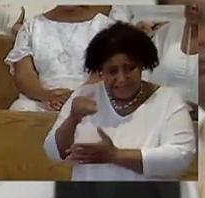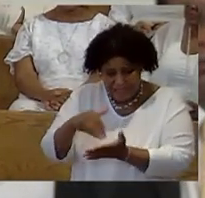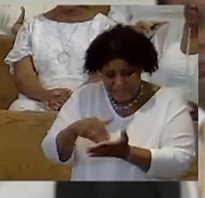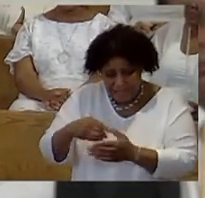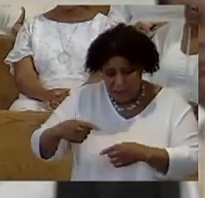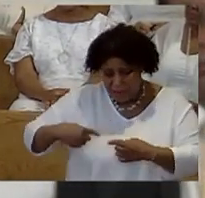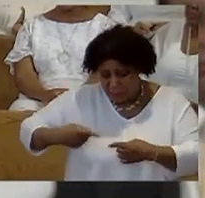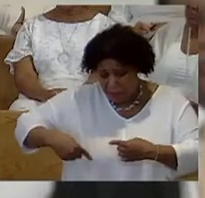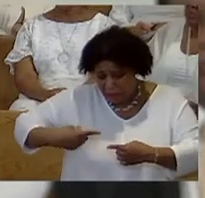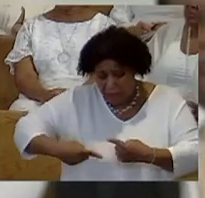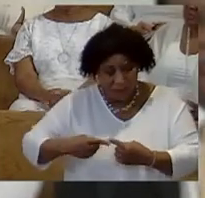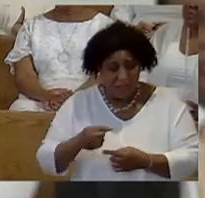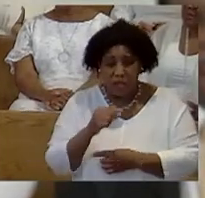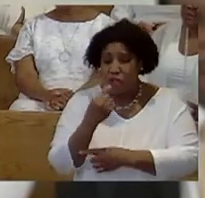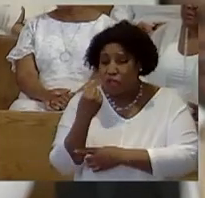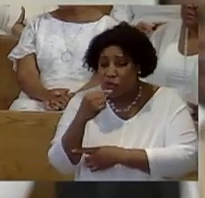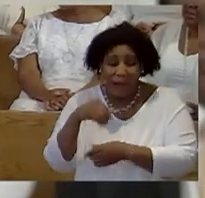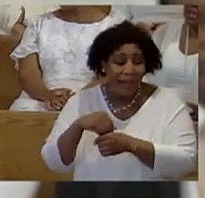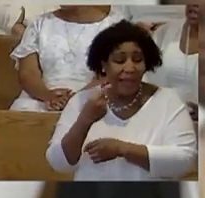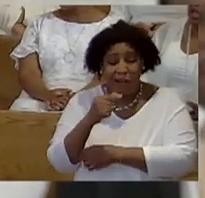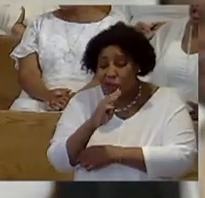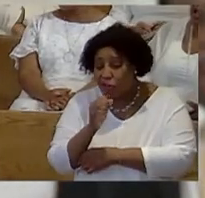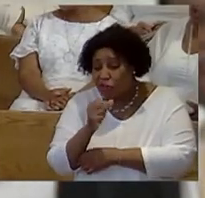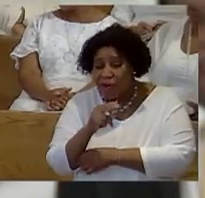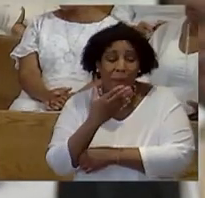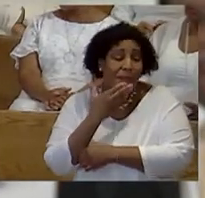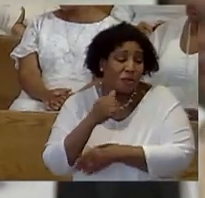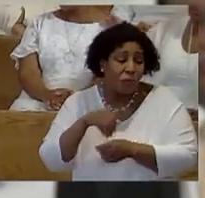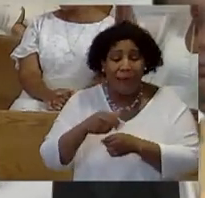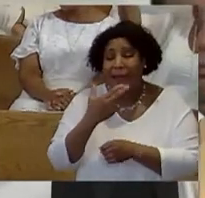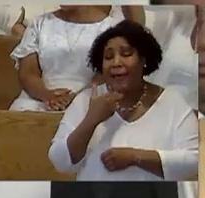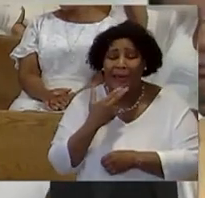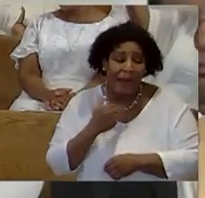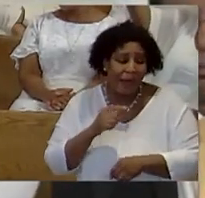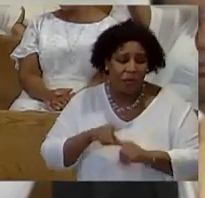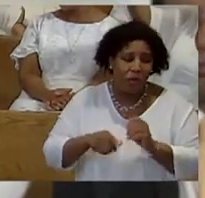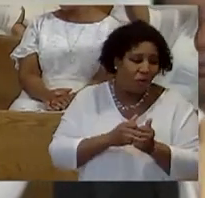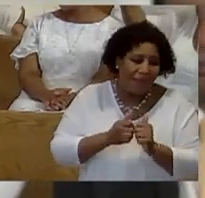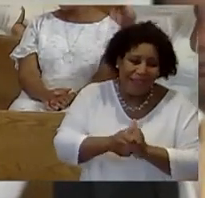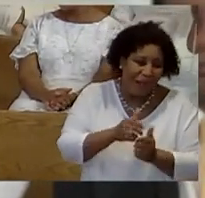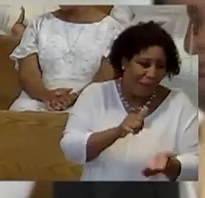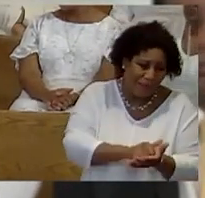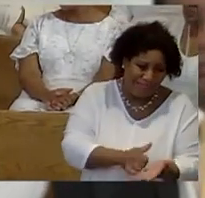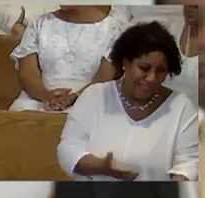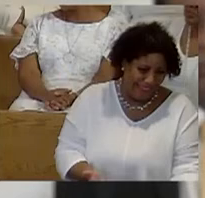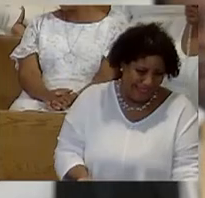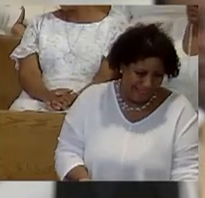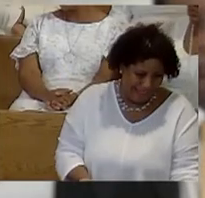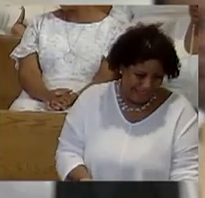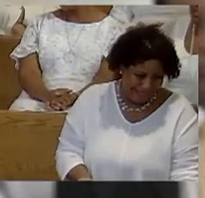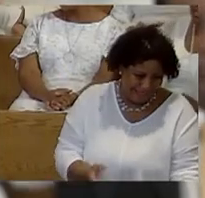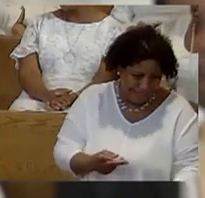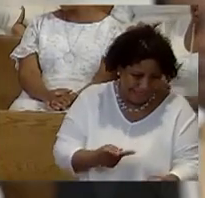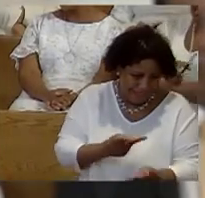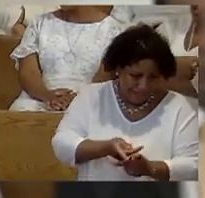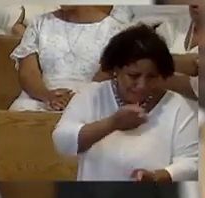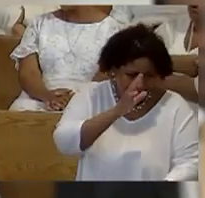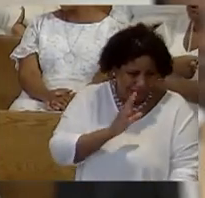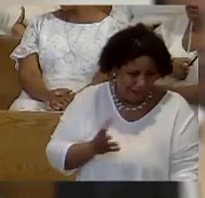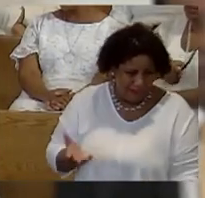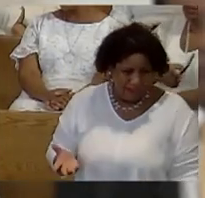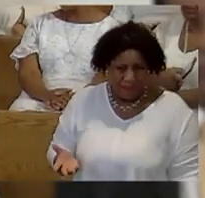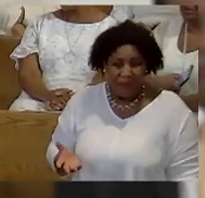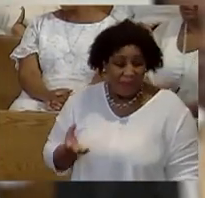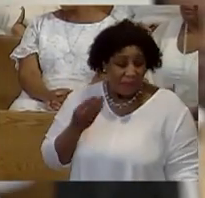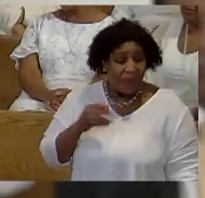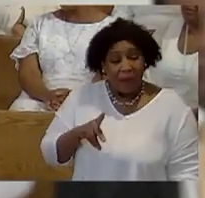miles an hour, put green in the green beans, sweet in the honey. You can't beat that kind of God. But let me just tell you